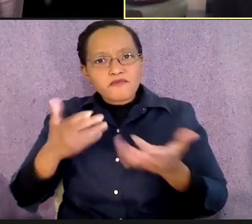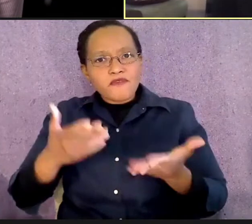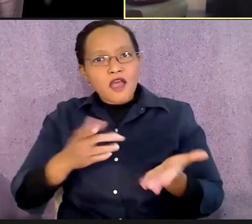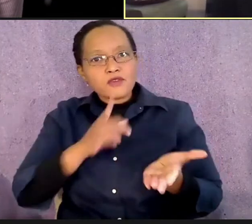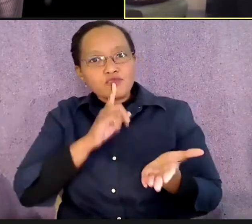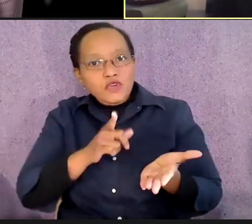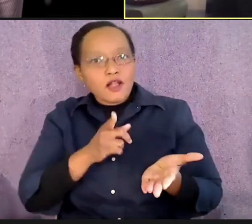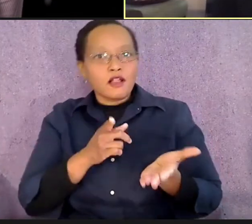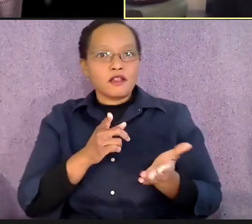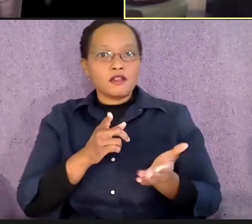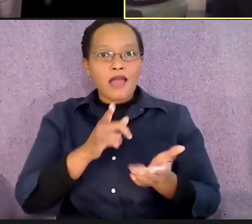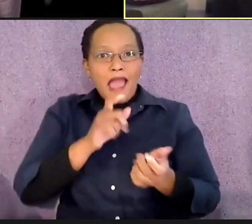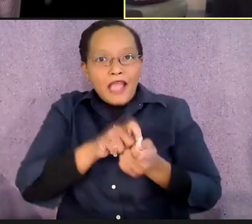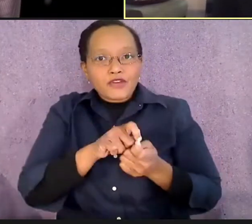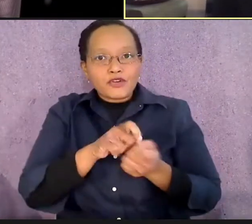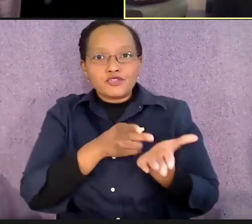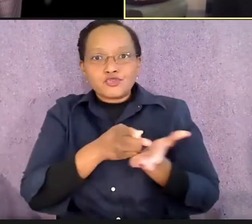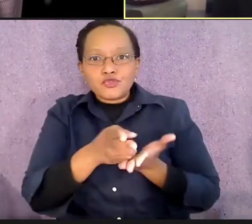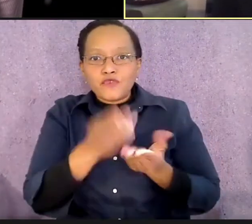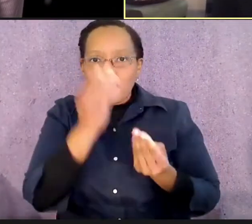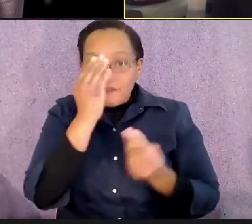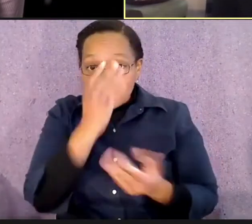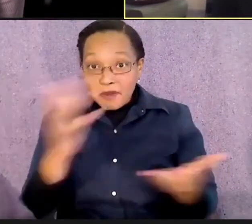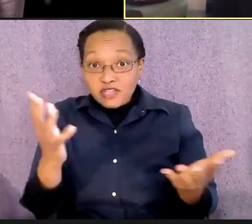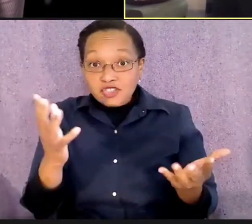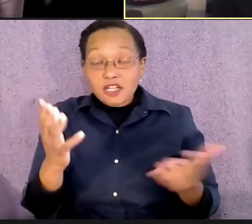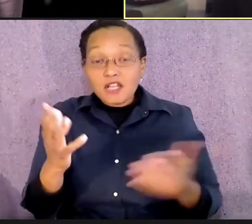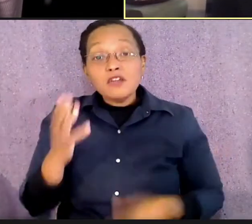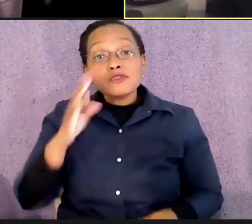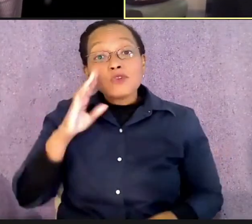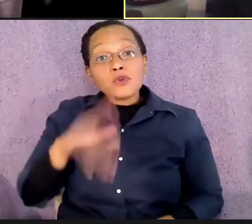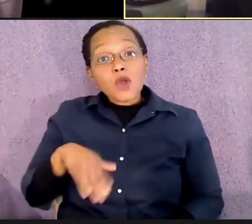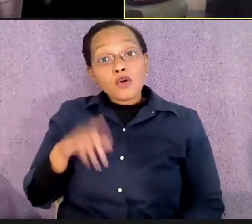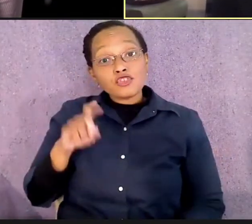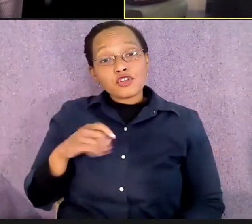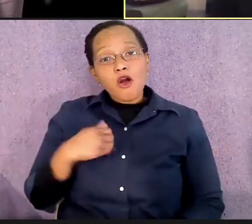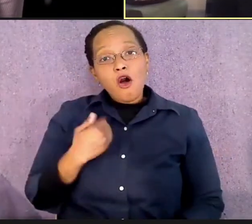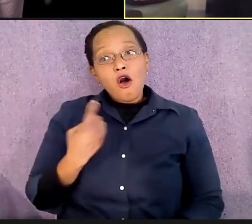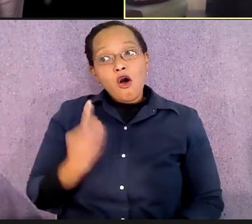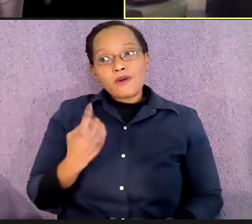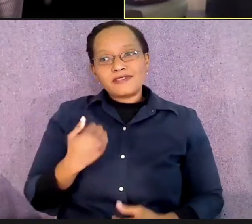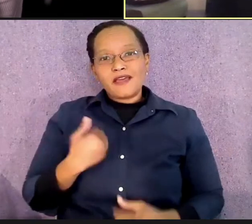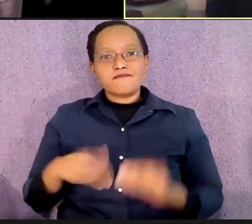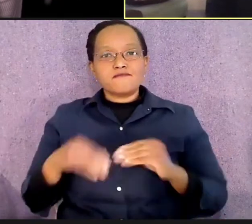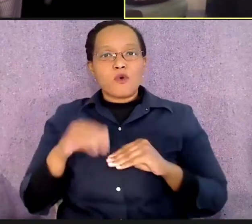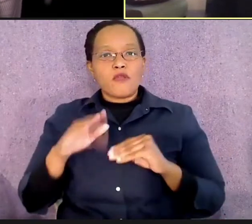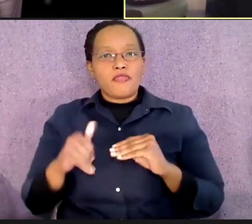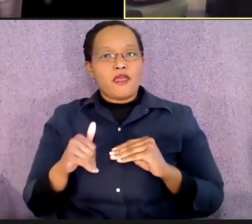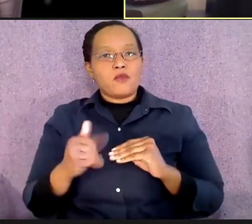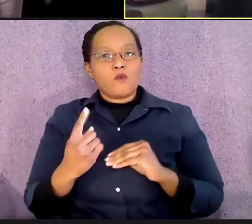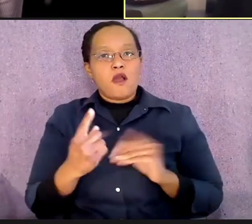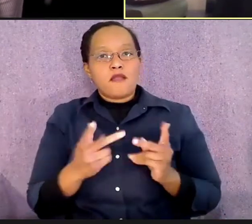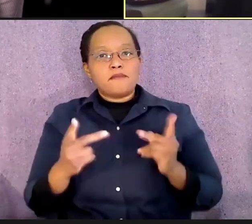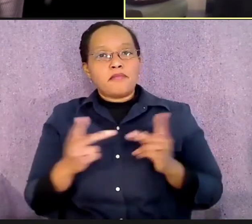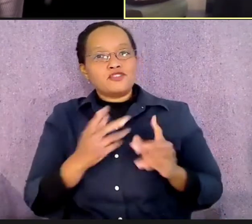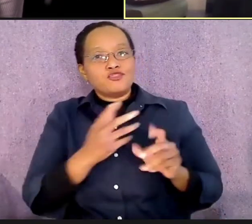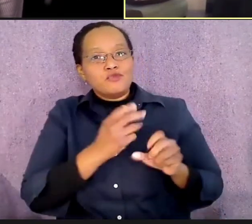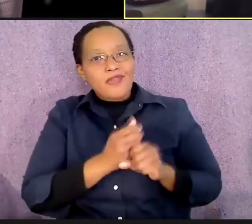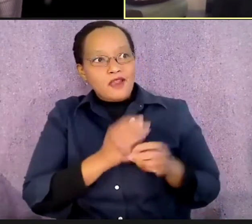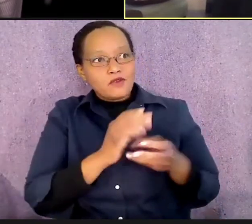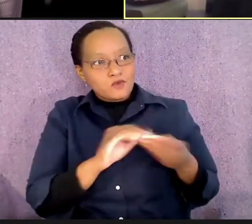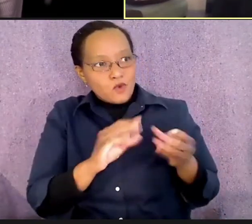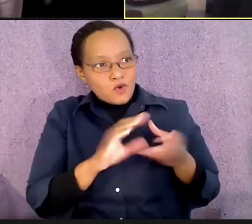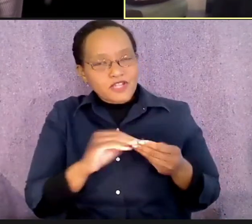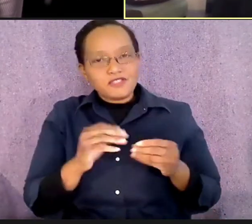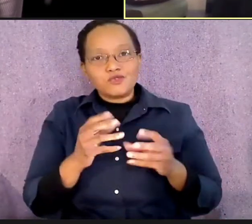talking to journalists, you should always have more than one source for your story, and I think you should always have more than one source for your news. So I think there is a